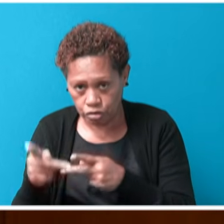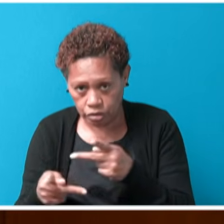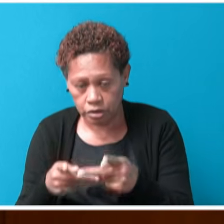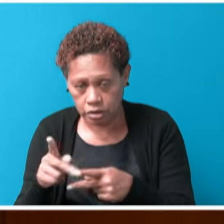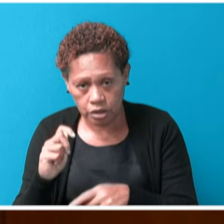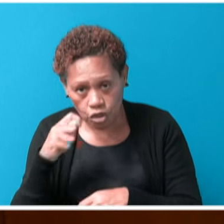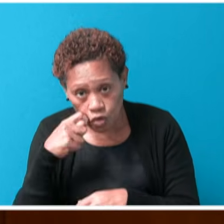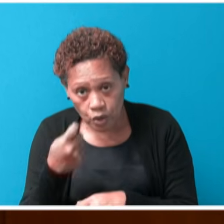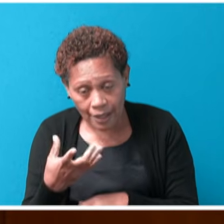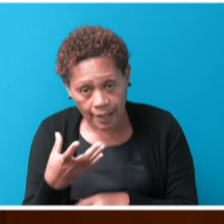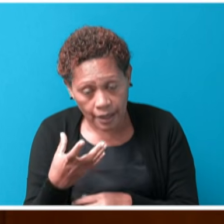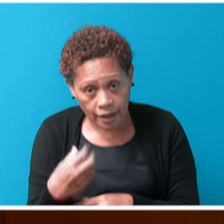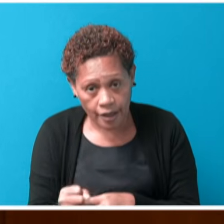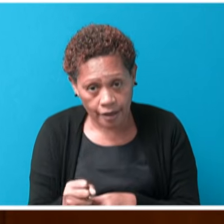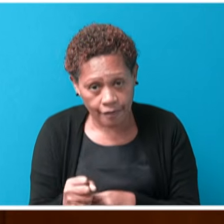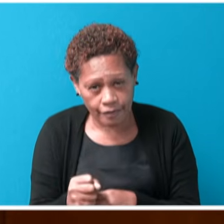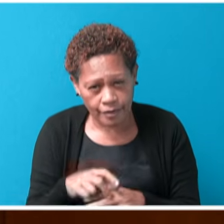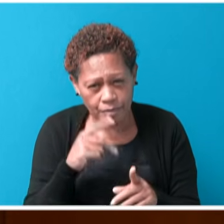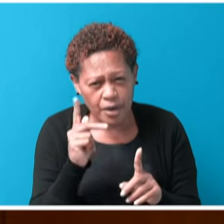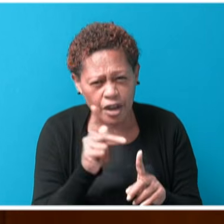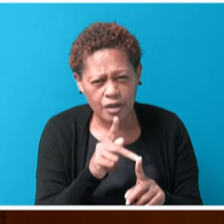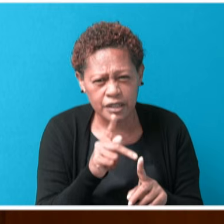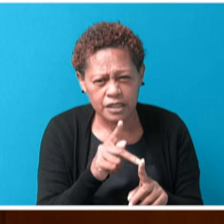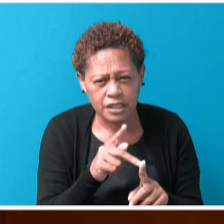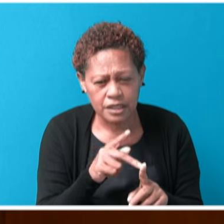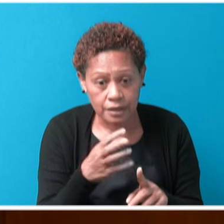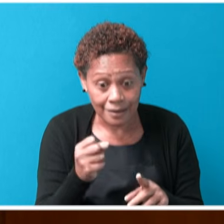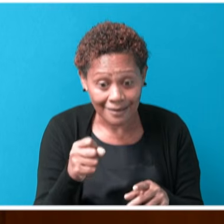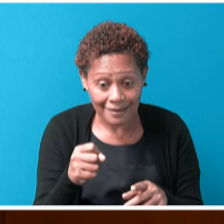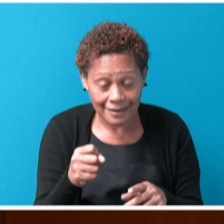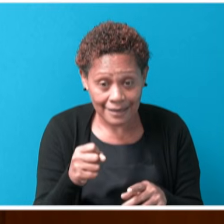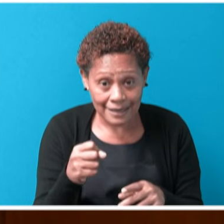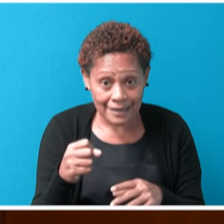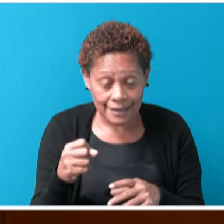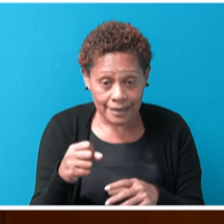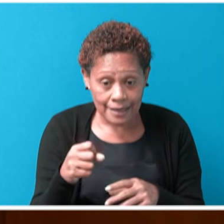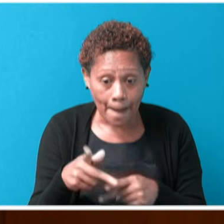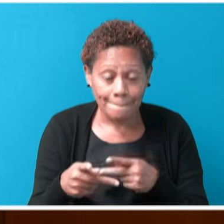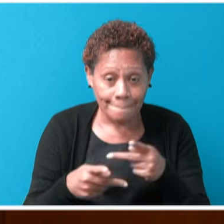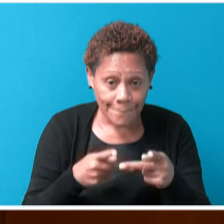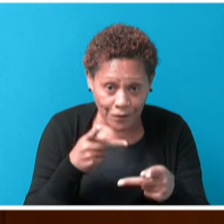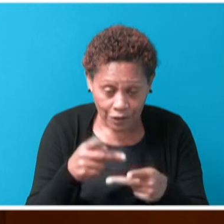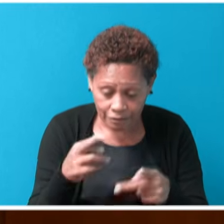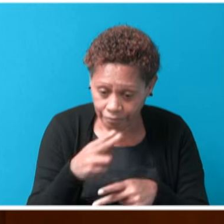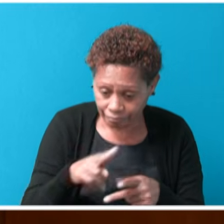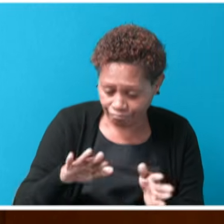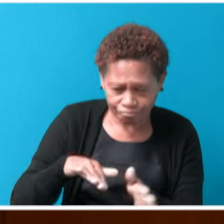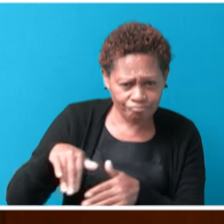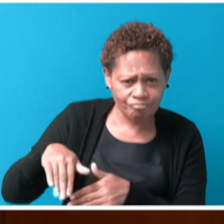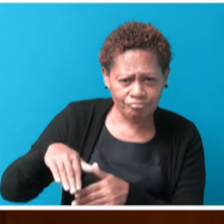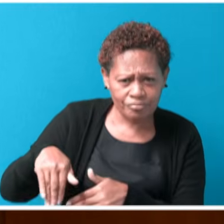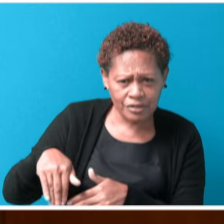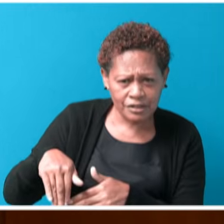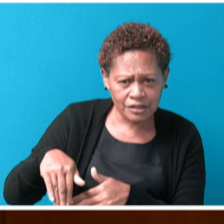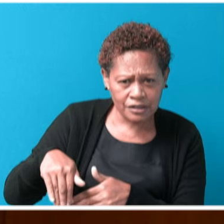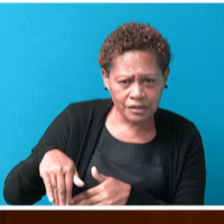as a matter of priority and urgency, streamline this process to remove bottlenecks and